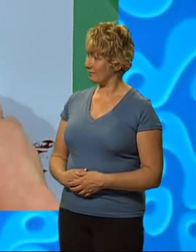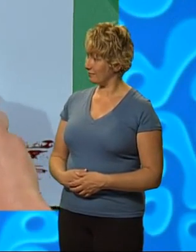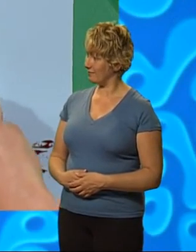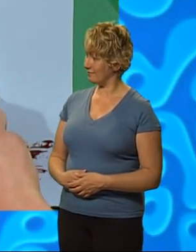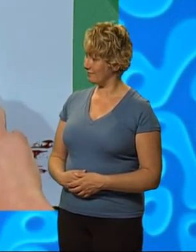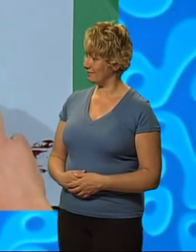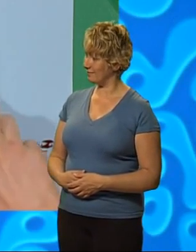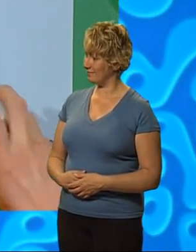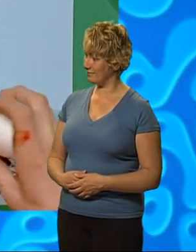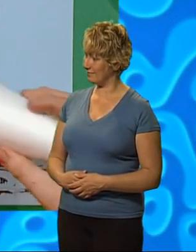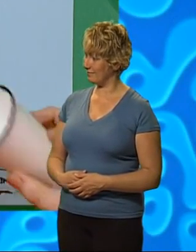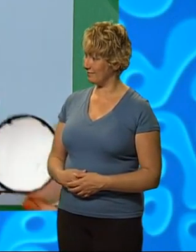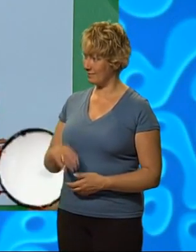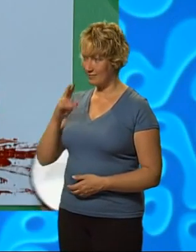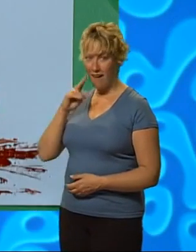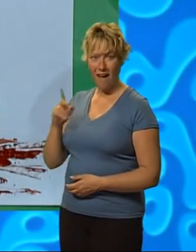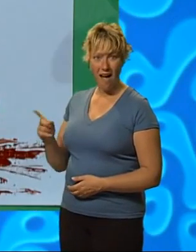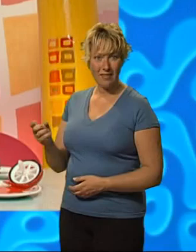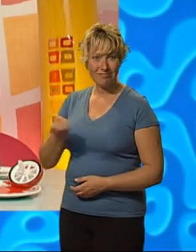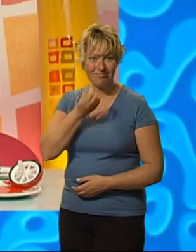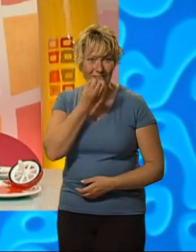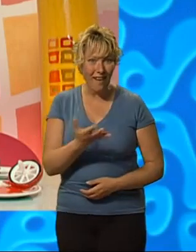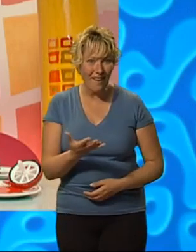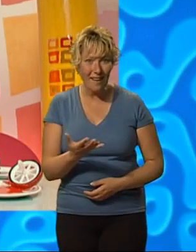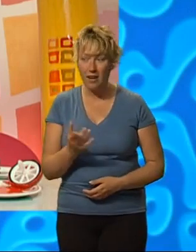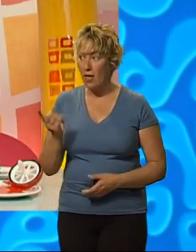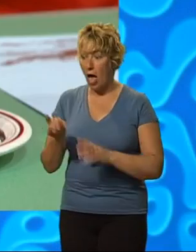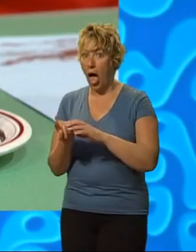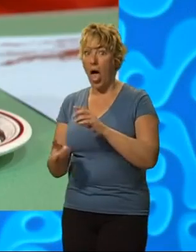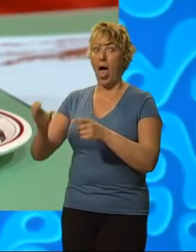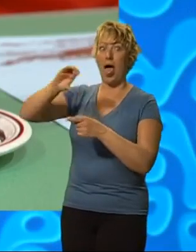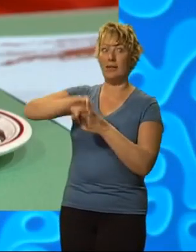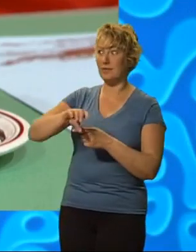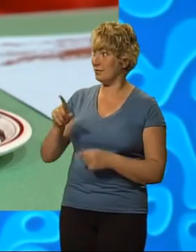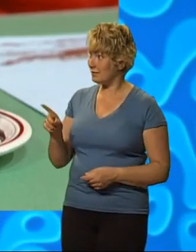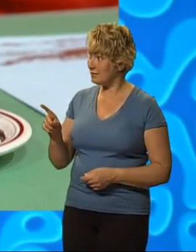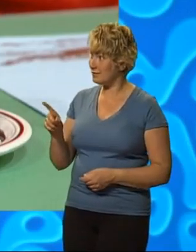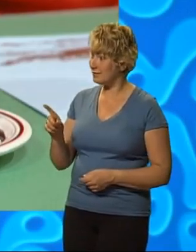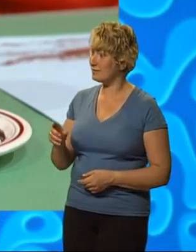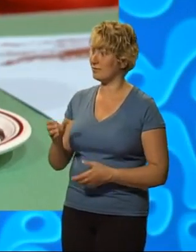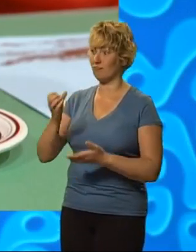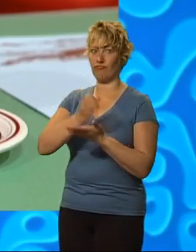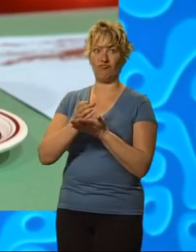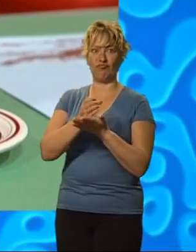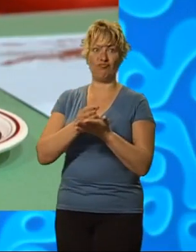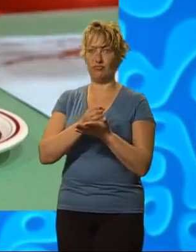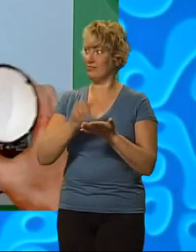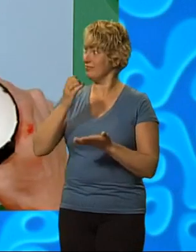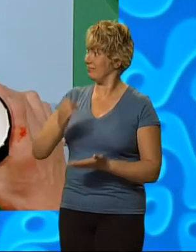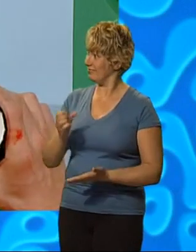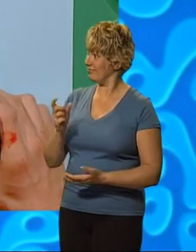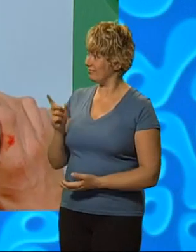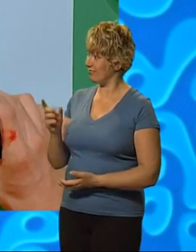Oh, look at that. Brilliant. And then turn it upside down and get the other end and go.